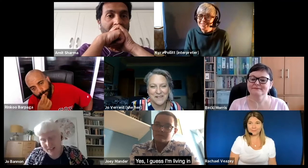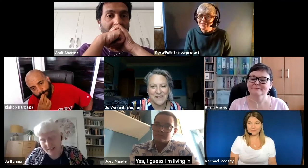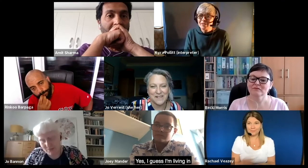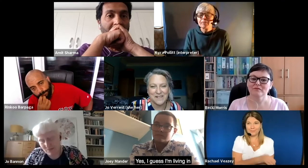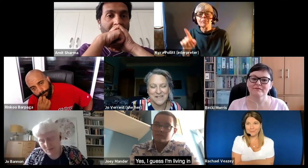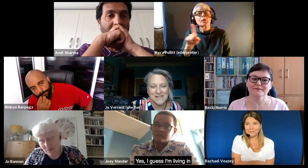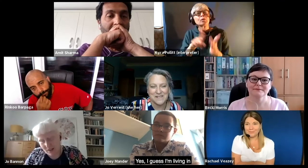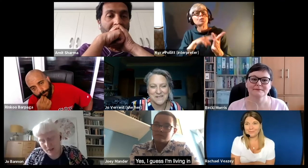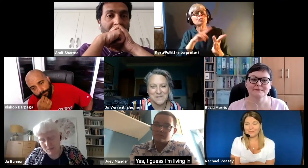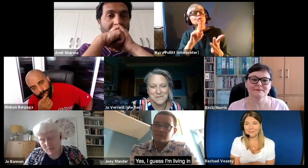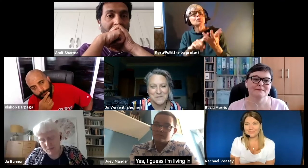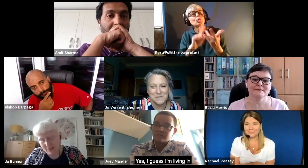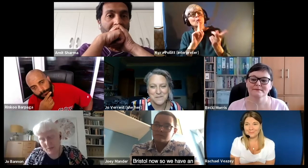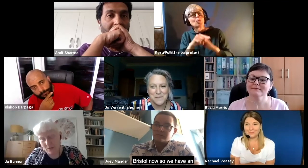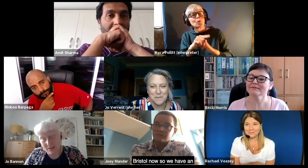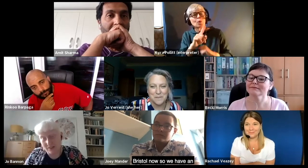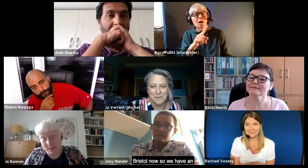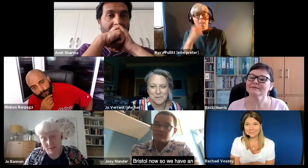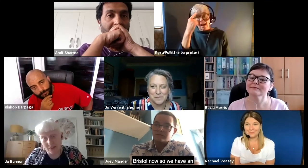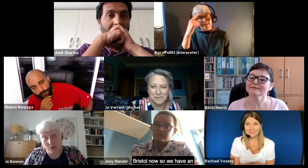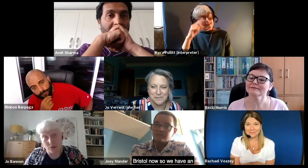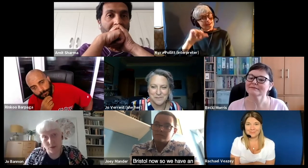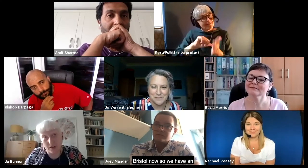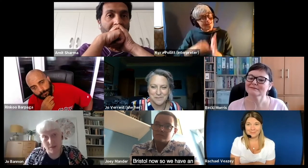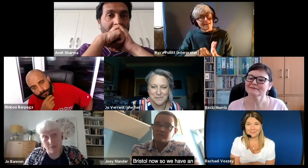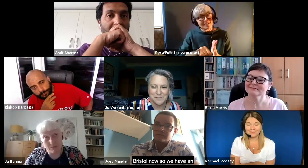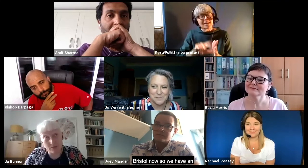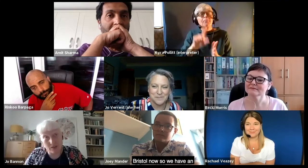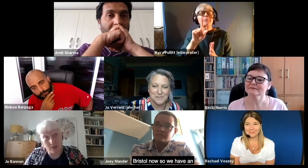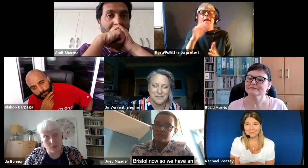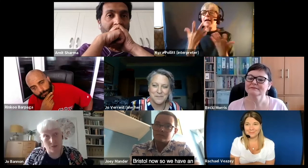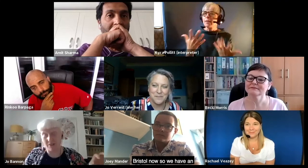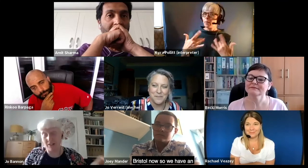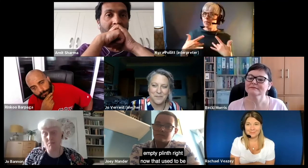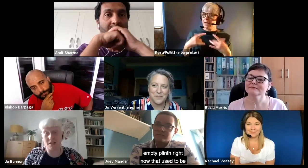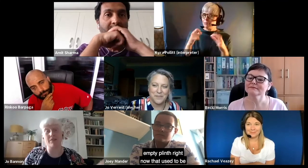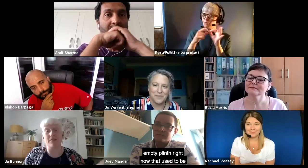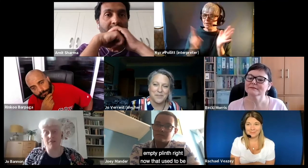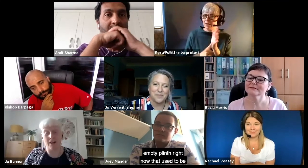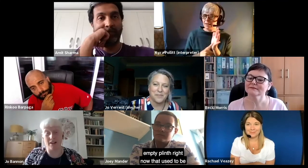I guess I'm living in Bristol now, so we have an